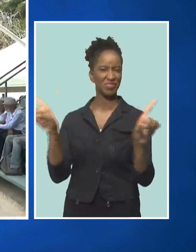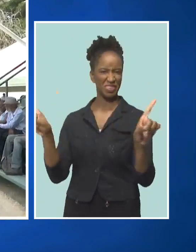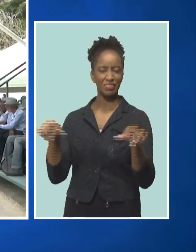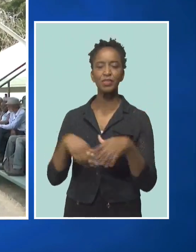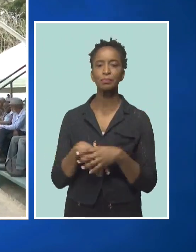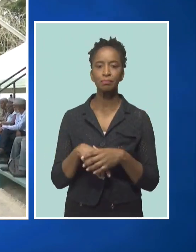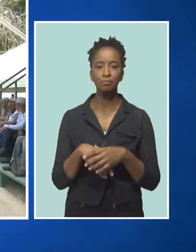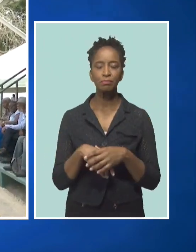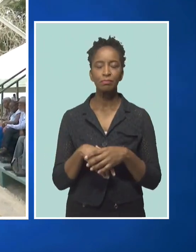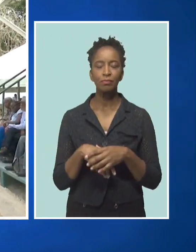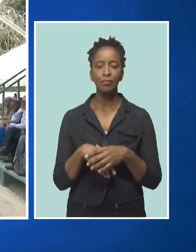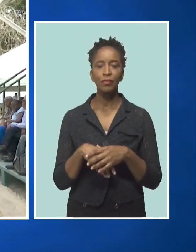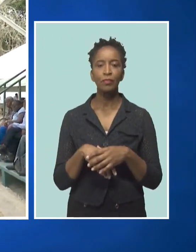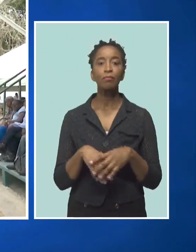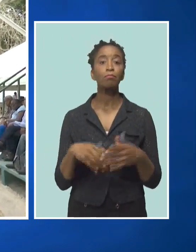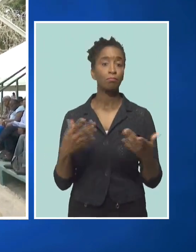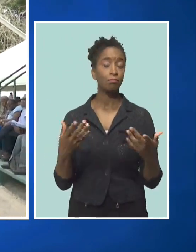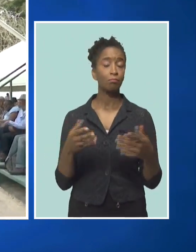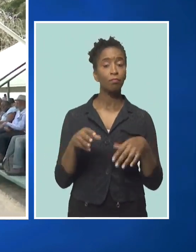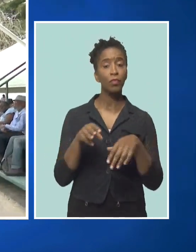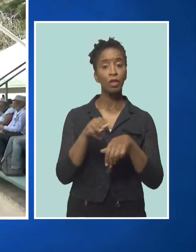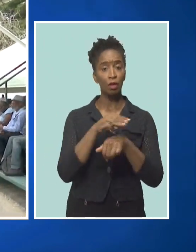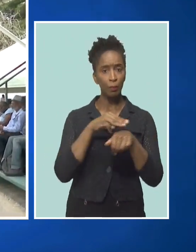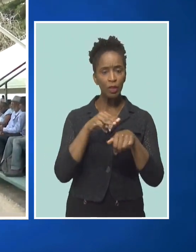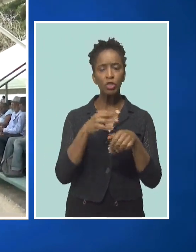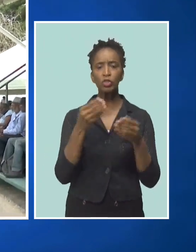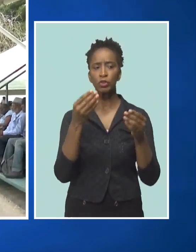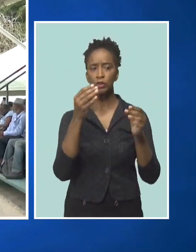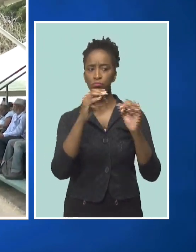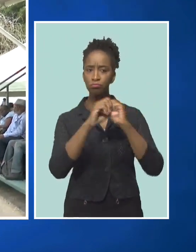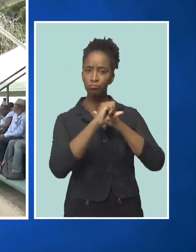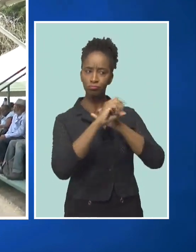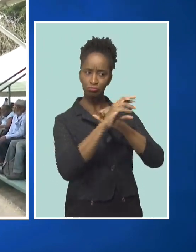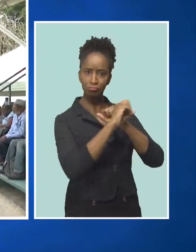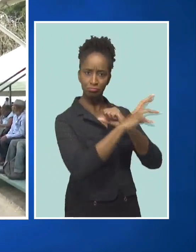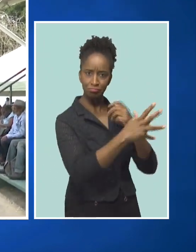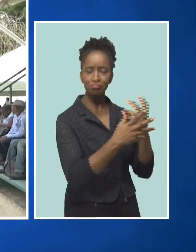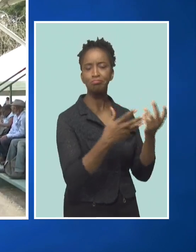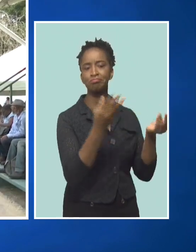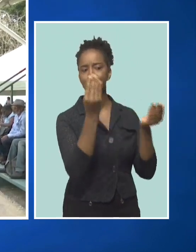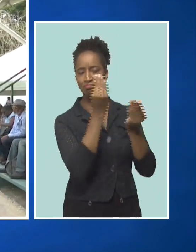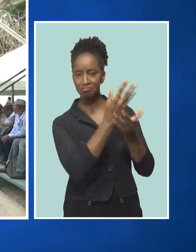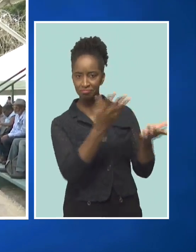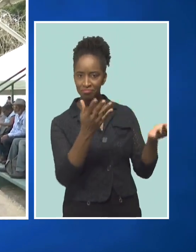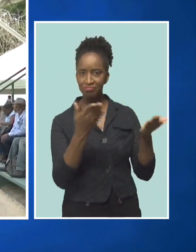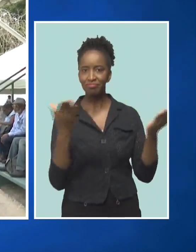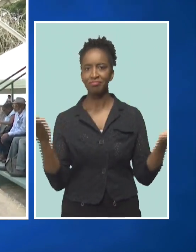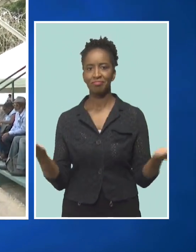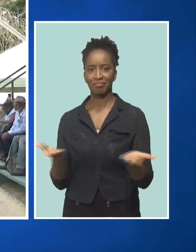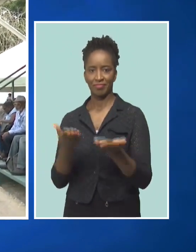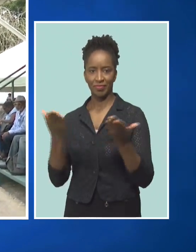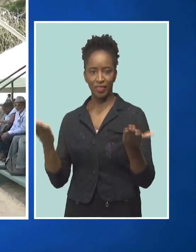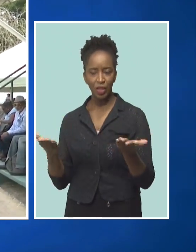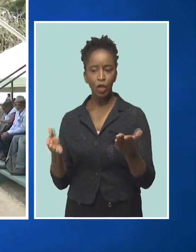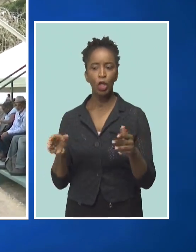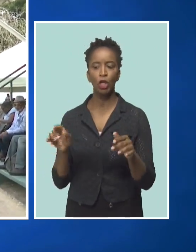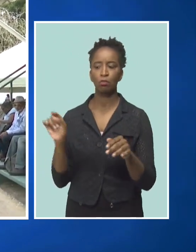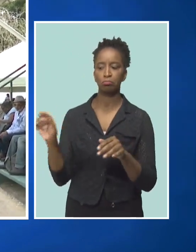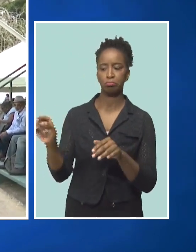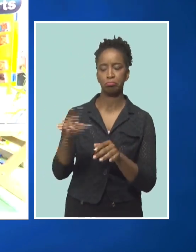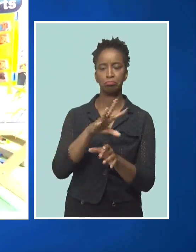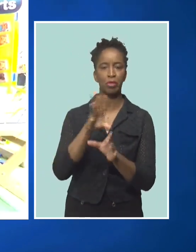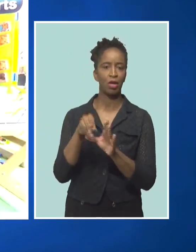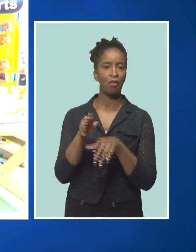and even when they're doing the promotion overseas, let them know we have a vibrant and active agricultural sector.